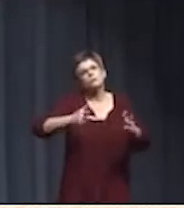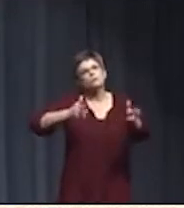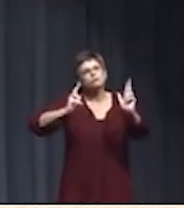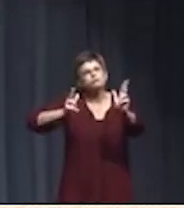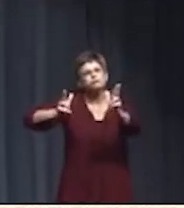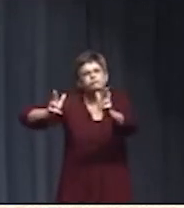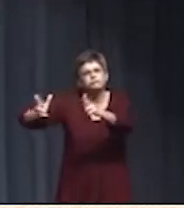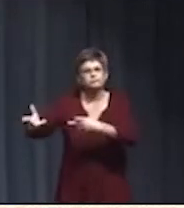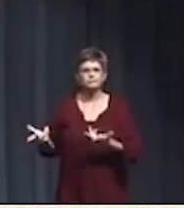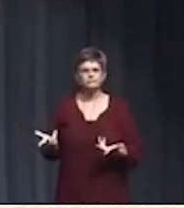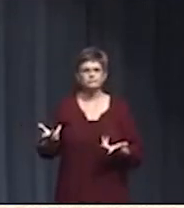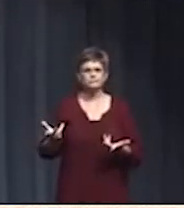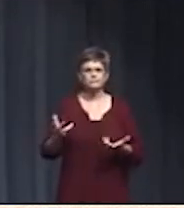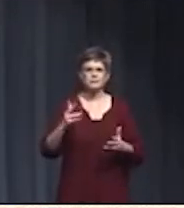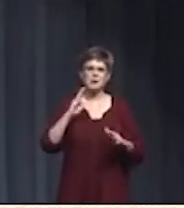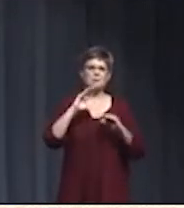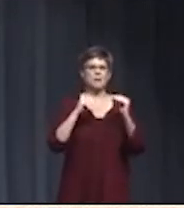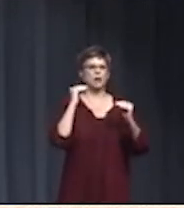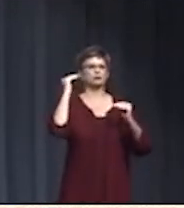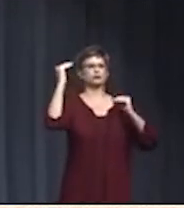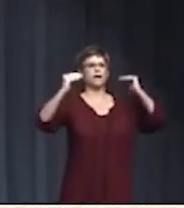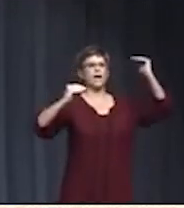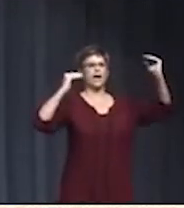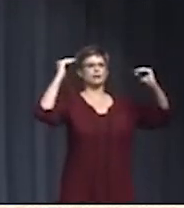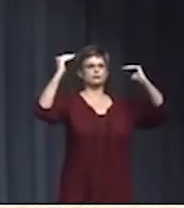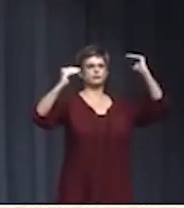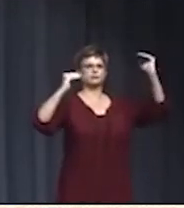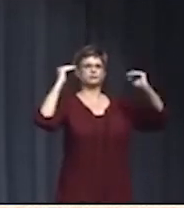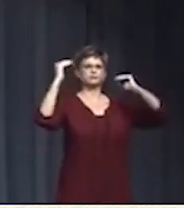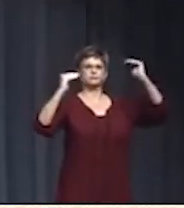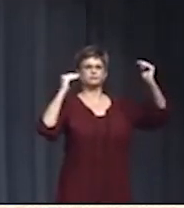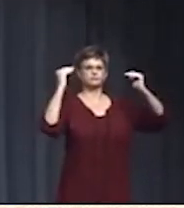It's all about man status, status inside the group,